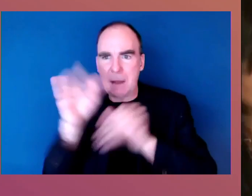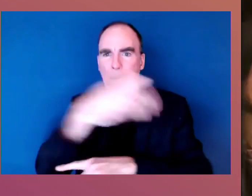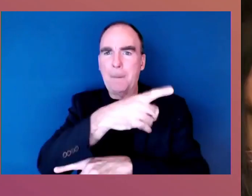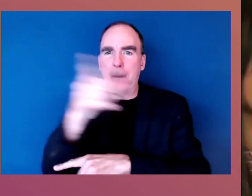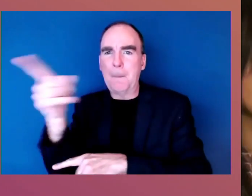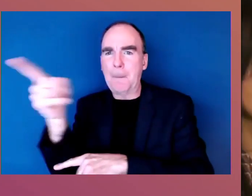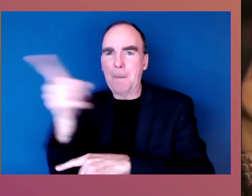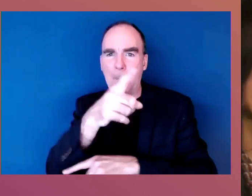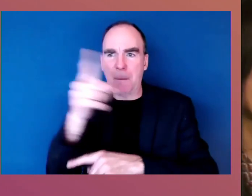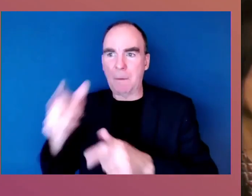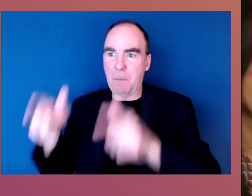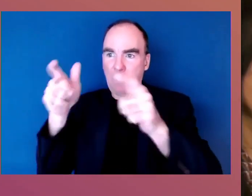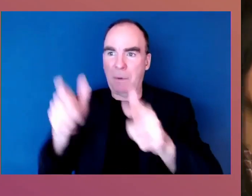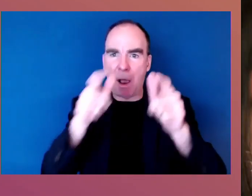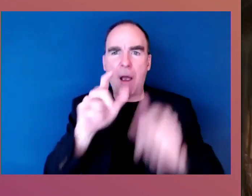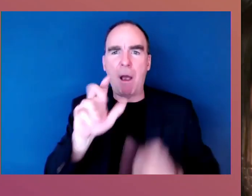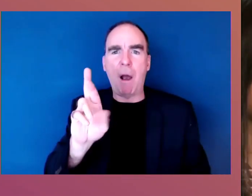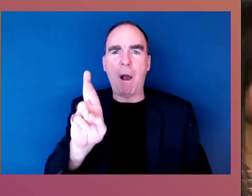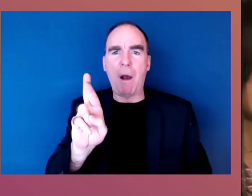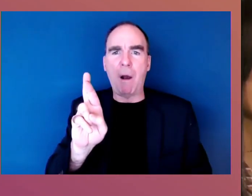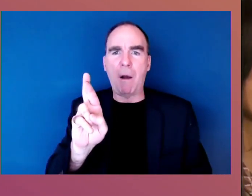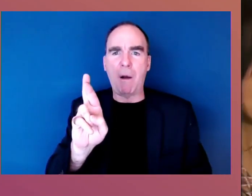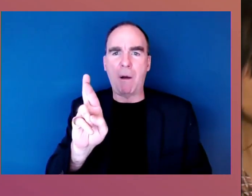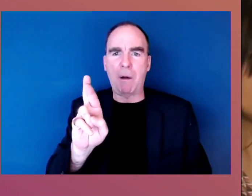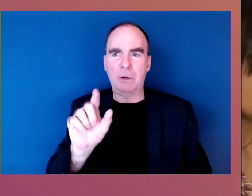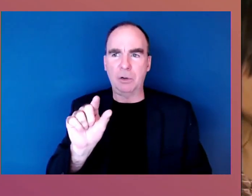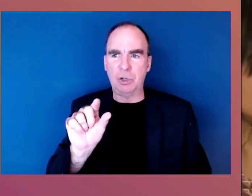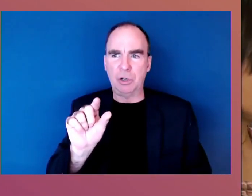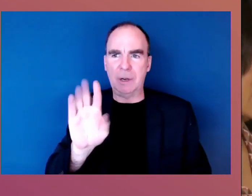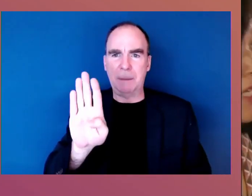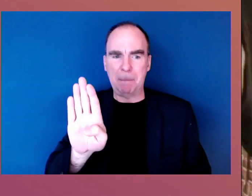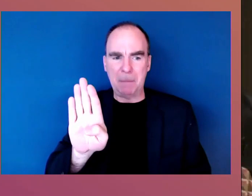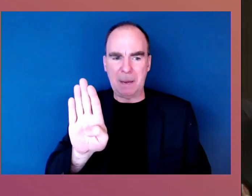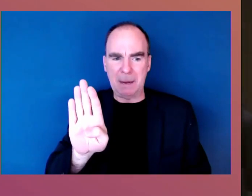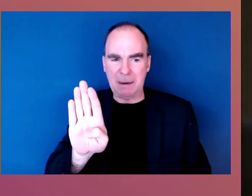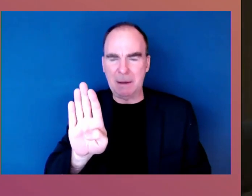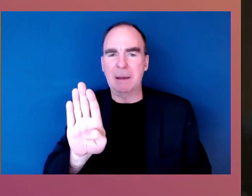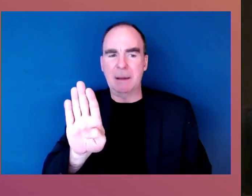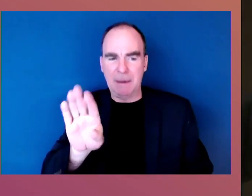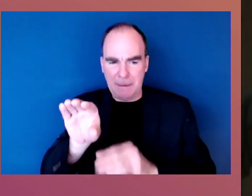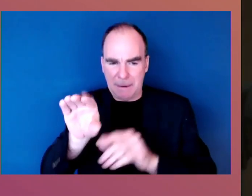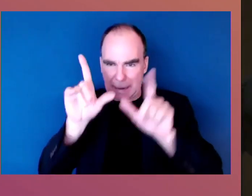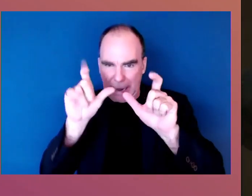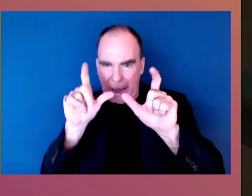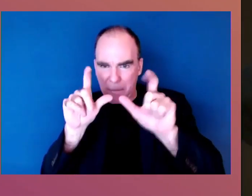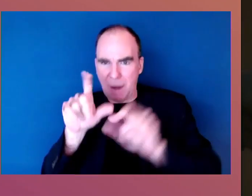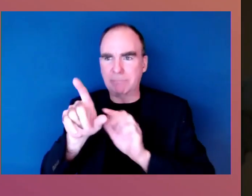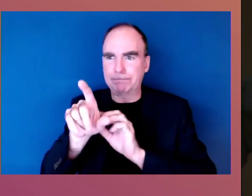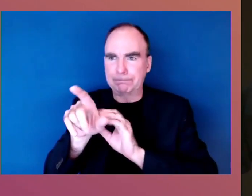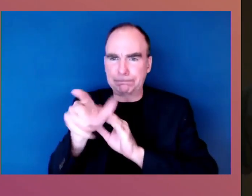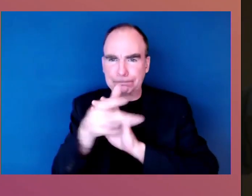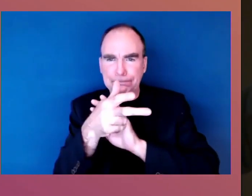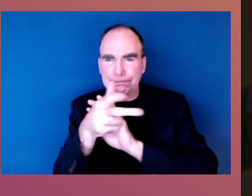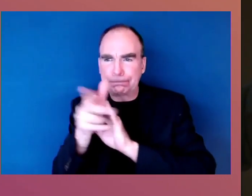RGB the camera. It is used for detecting people. It